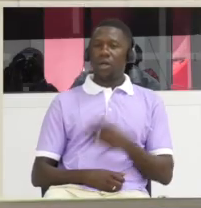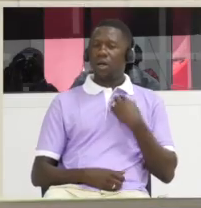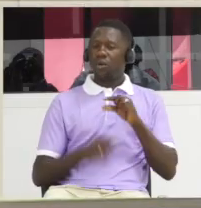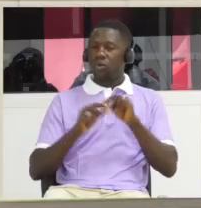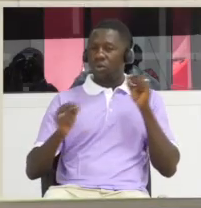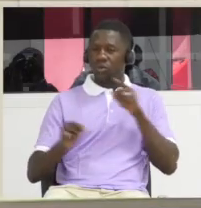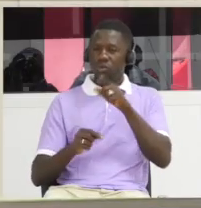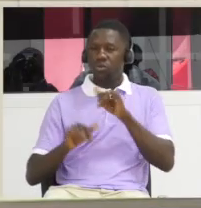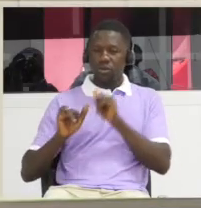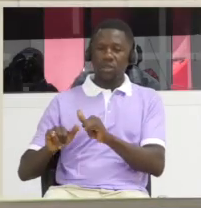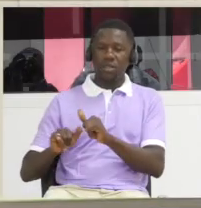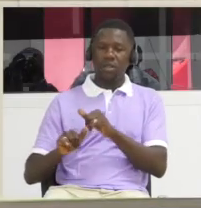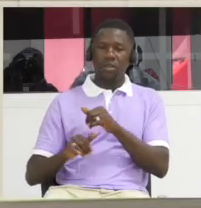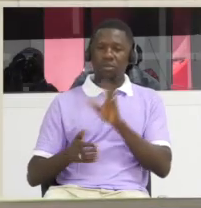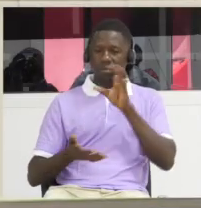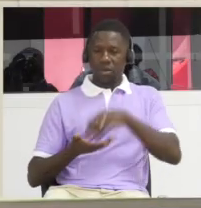Maybe about